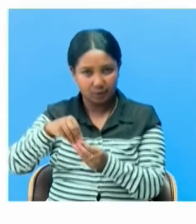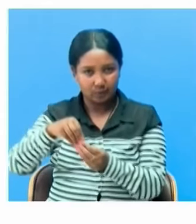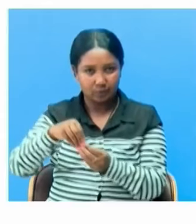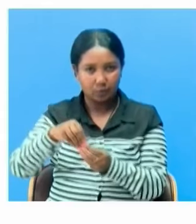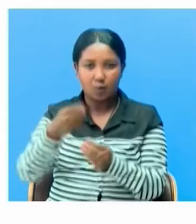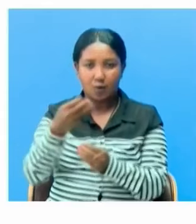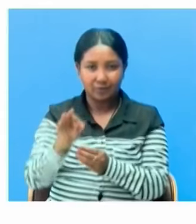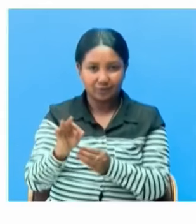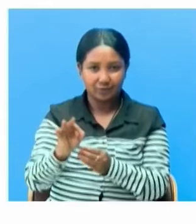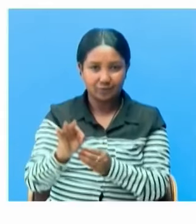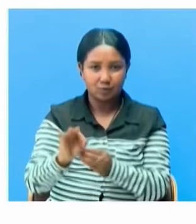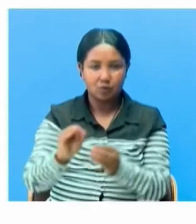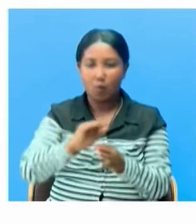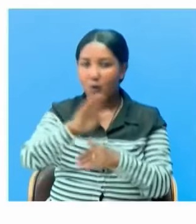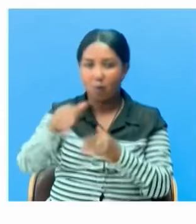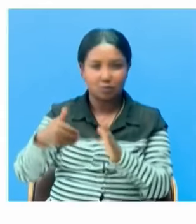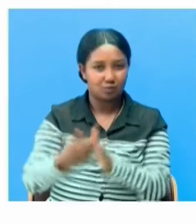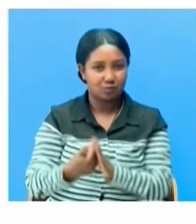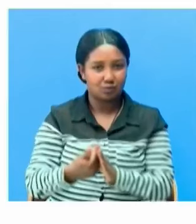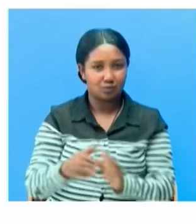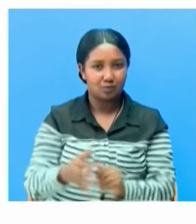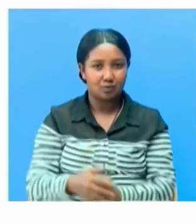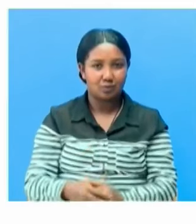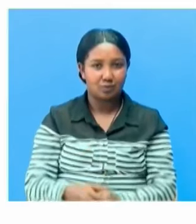of all.